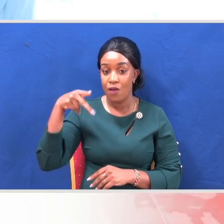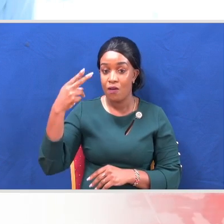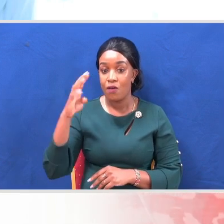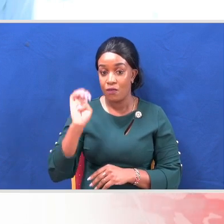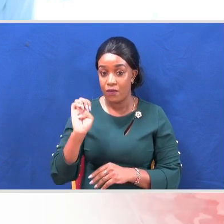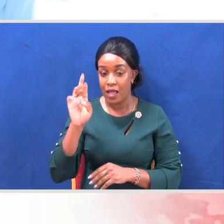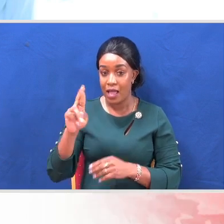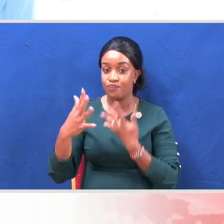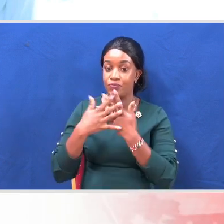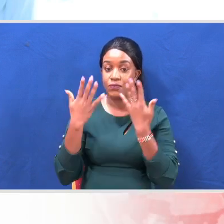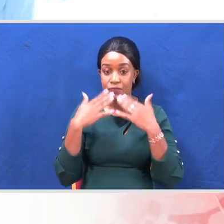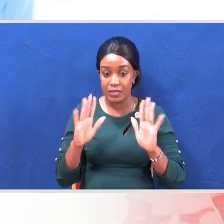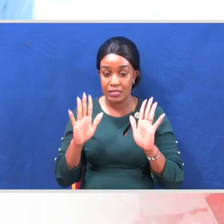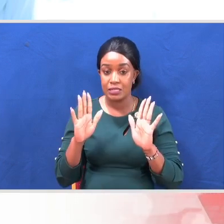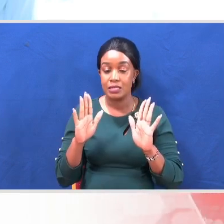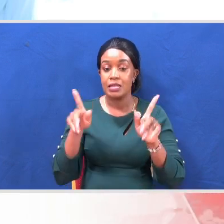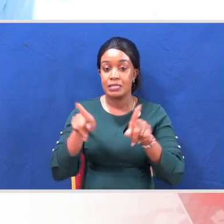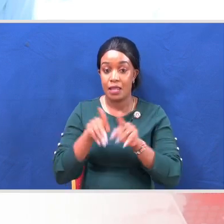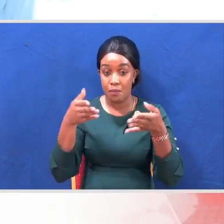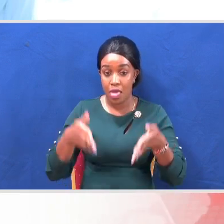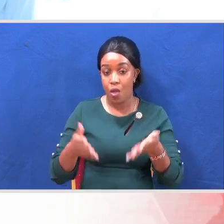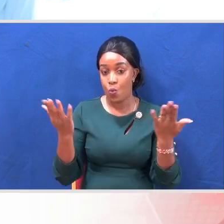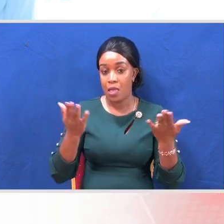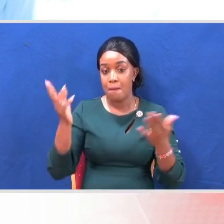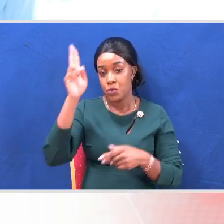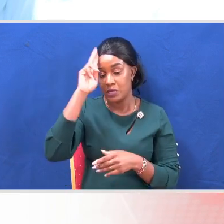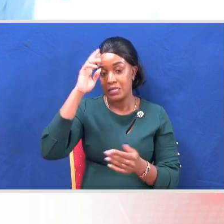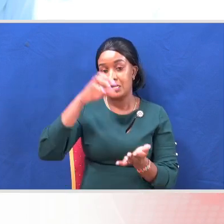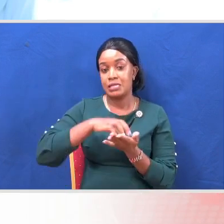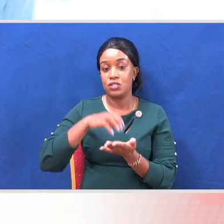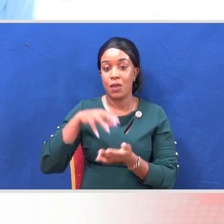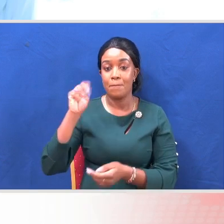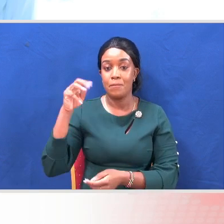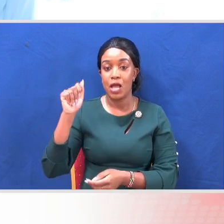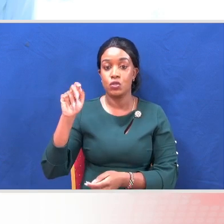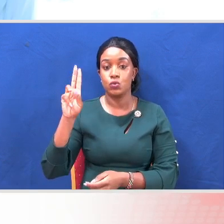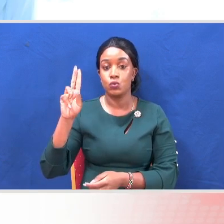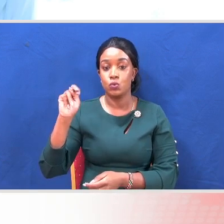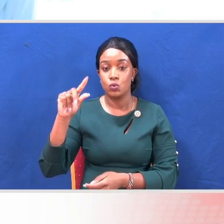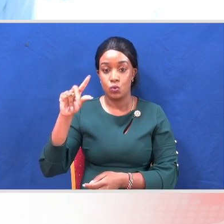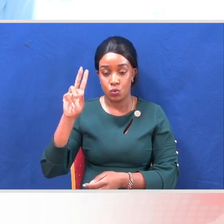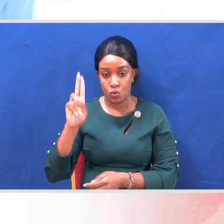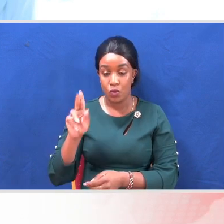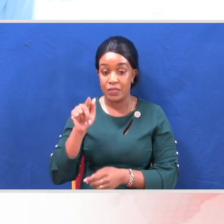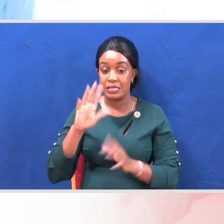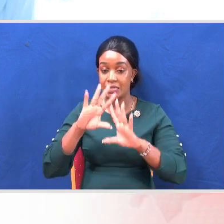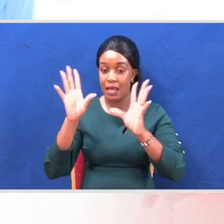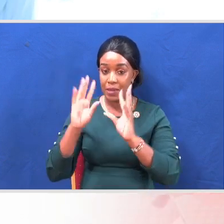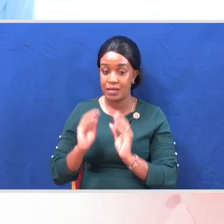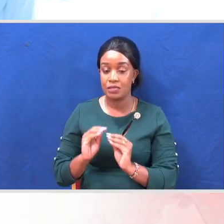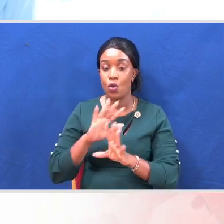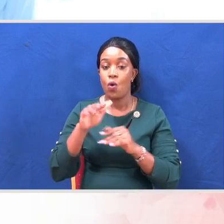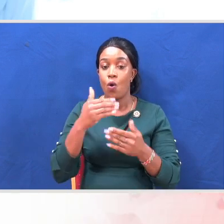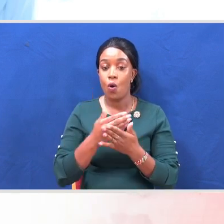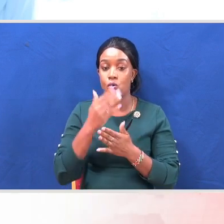station over allegations of voter bribery. So yes, that has summarized what was anticipated to be a